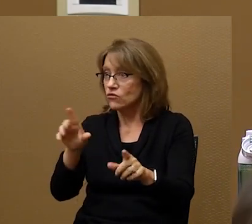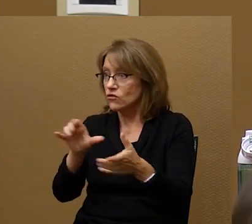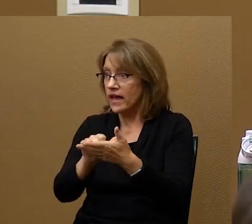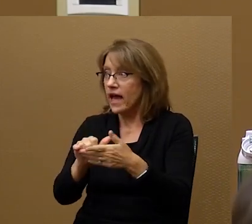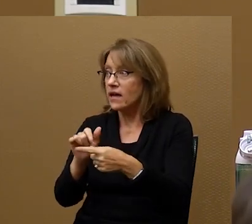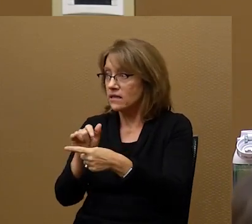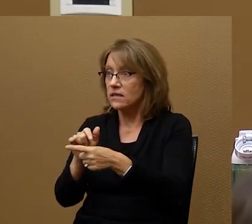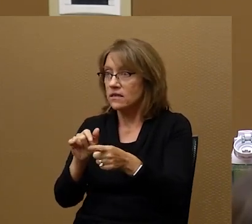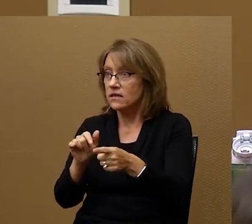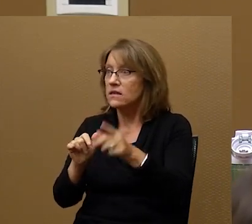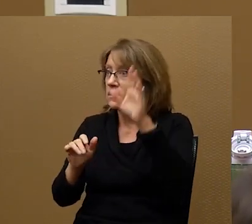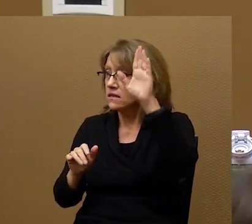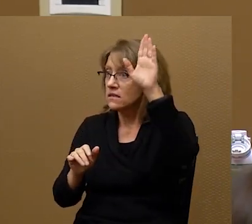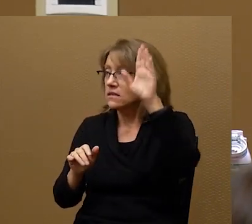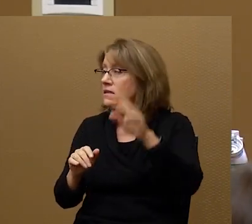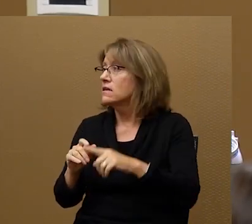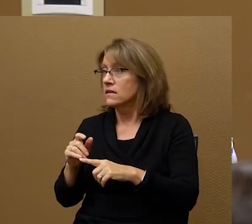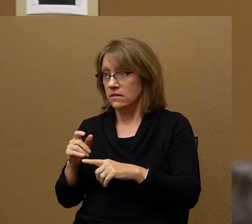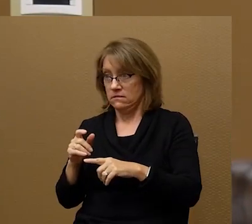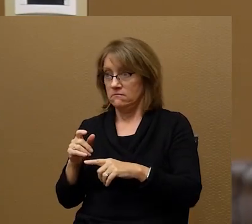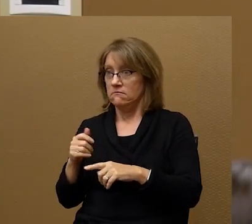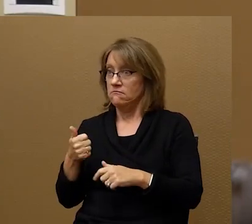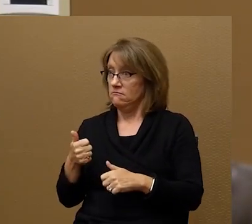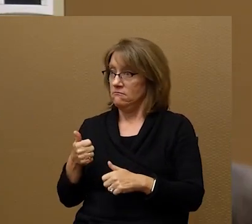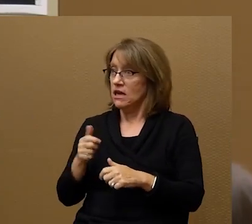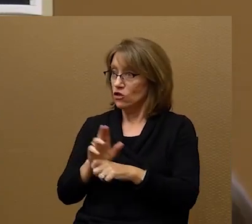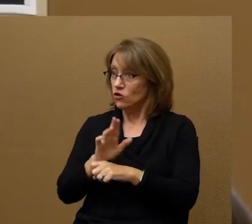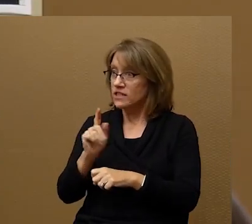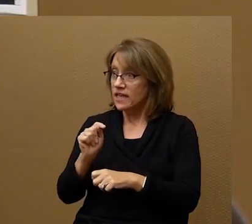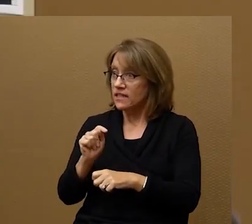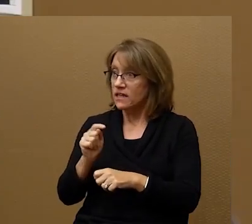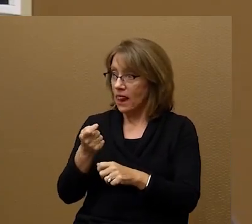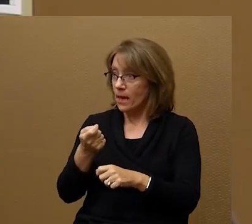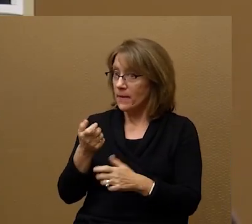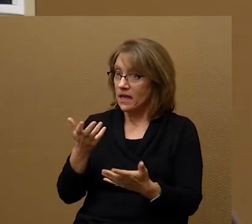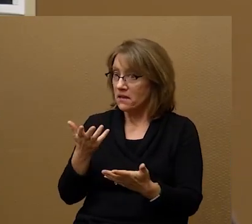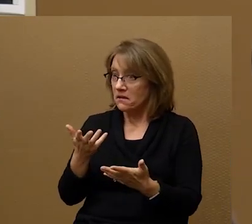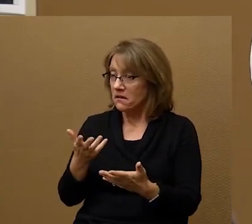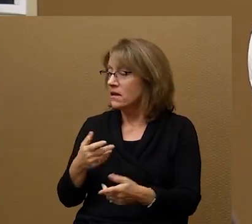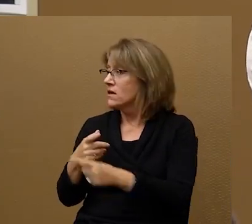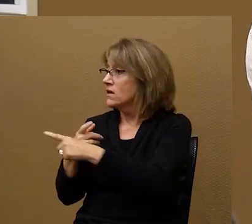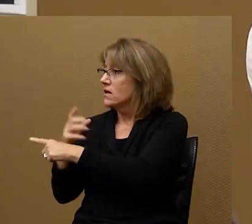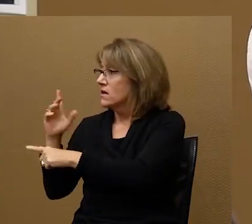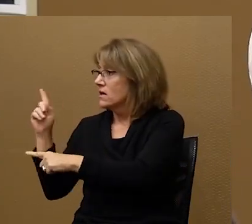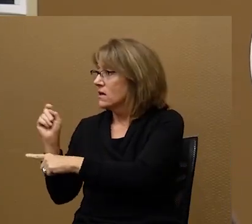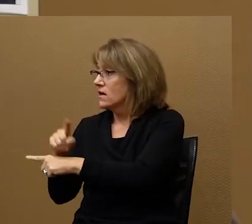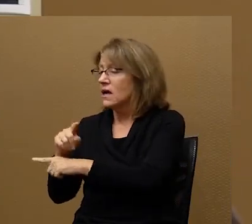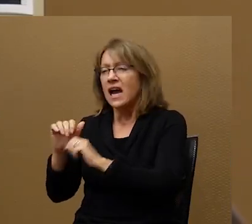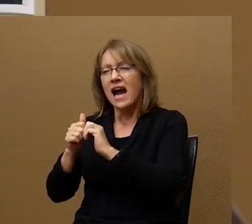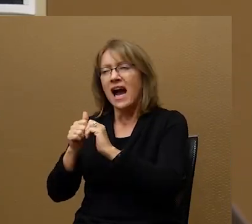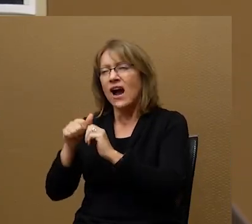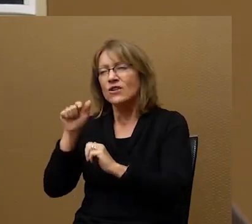Are you guys using it? A little bit? Question. Yes. You know how it reduces